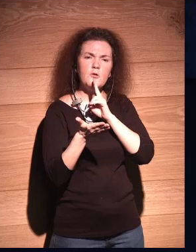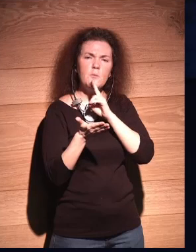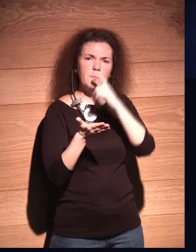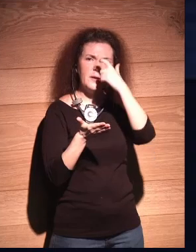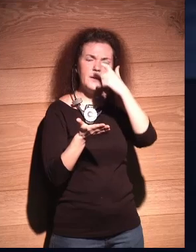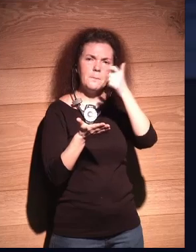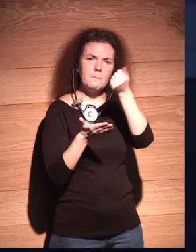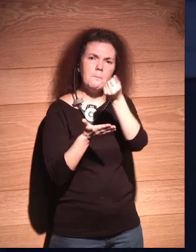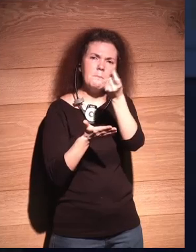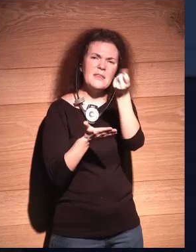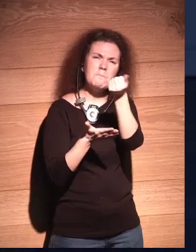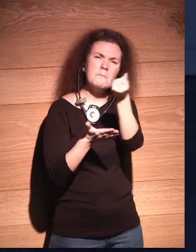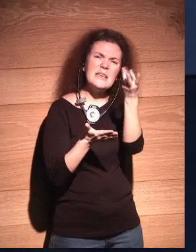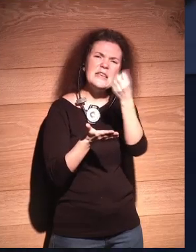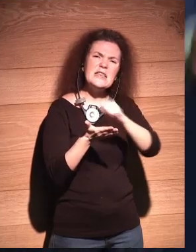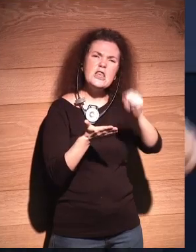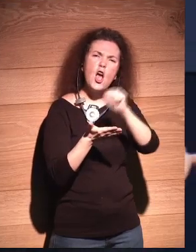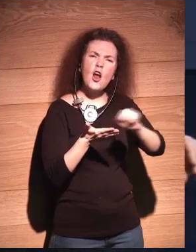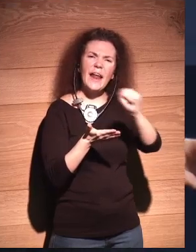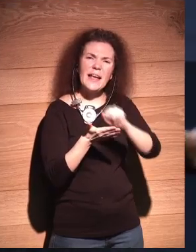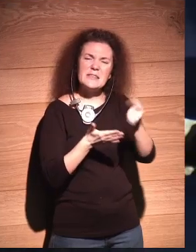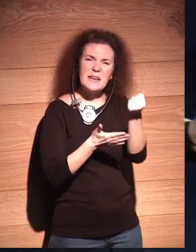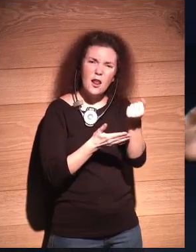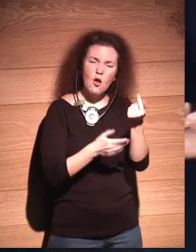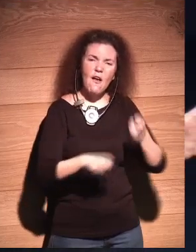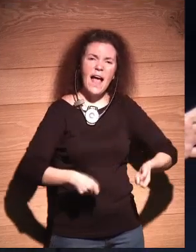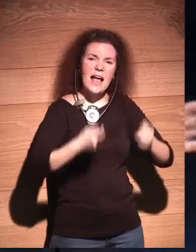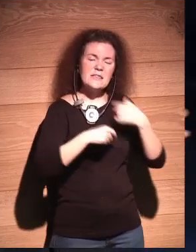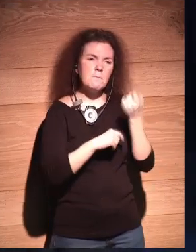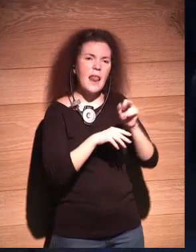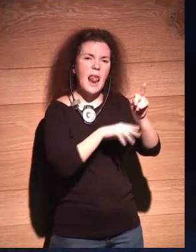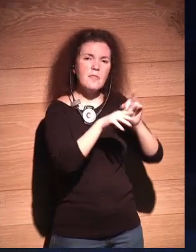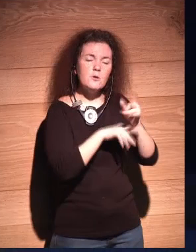25 billion for these other surveillance